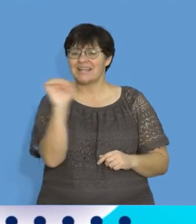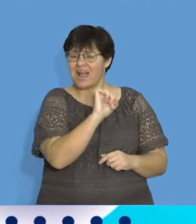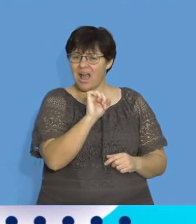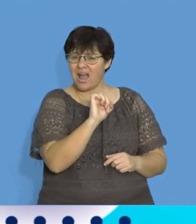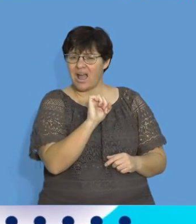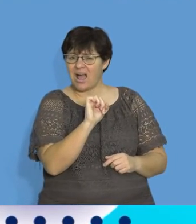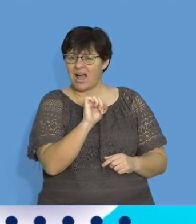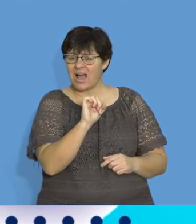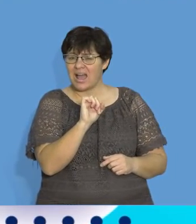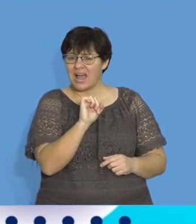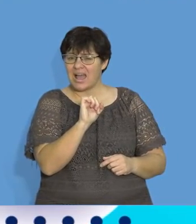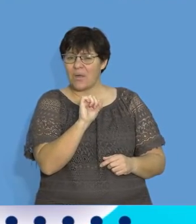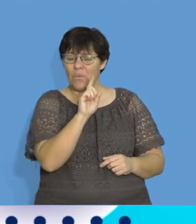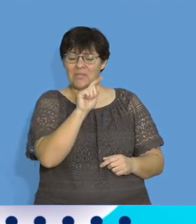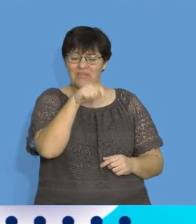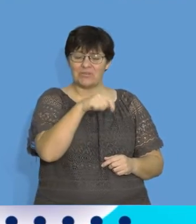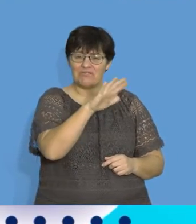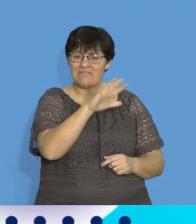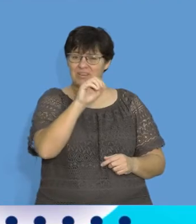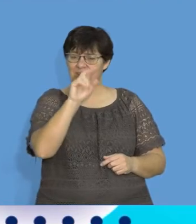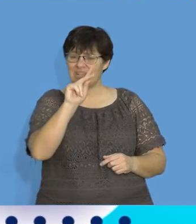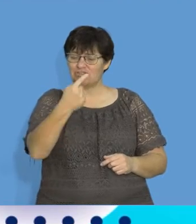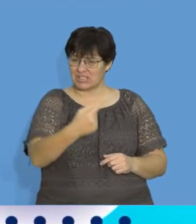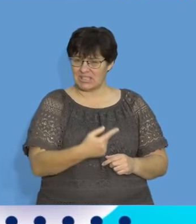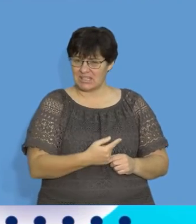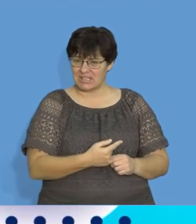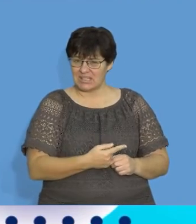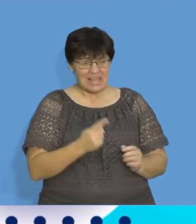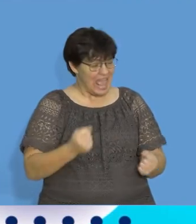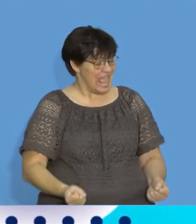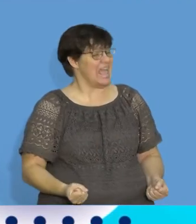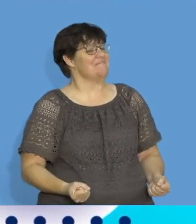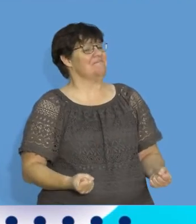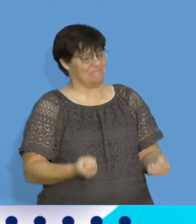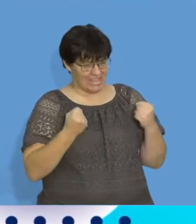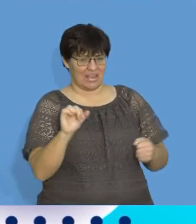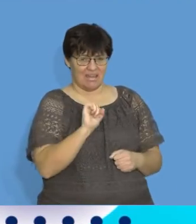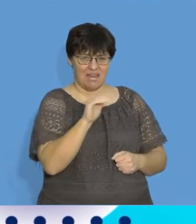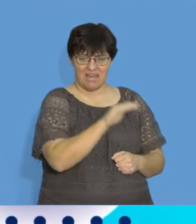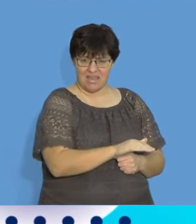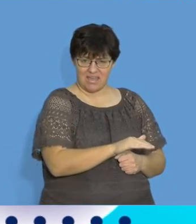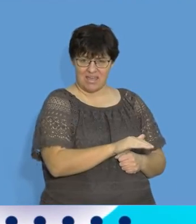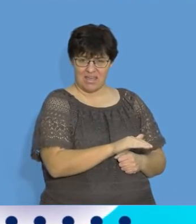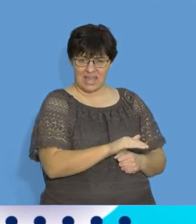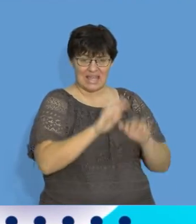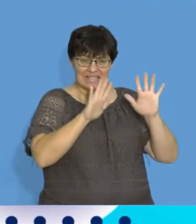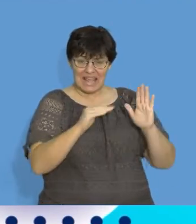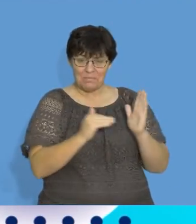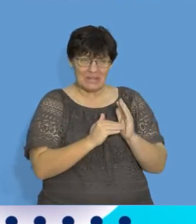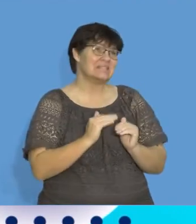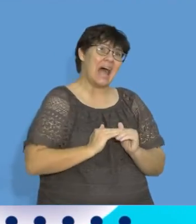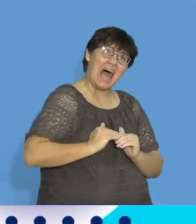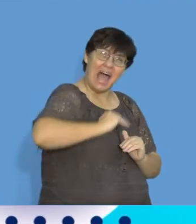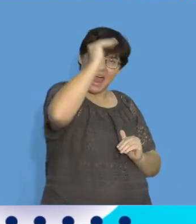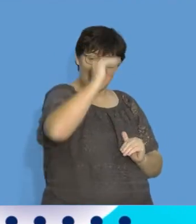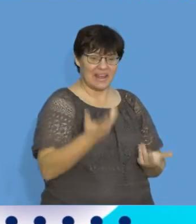mass 1,500 kilograms. It is very heavy. And 10 meters is actually quite